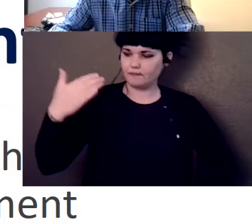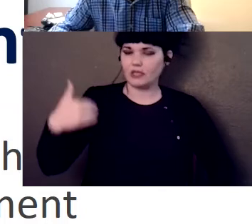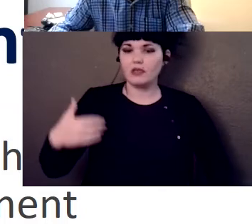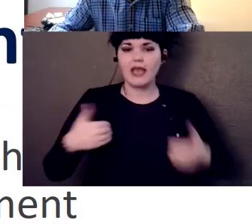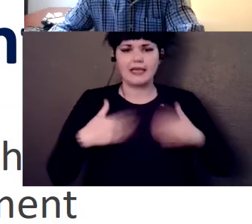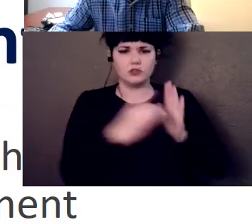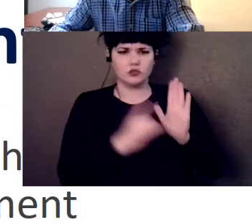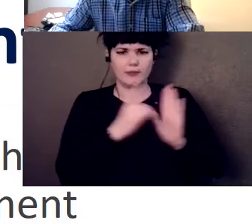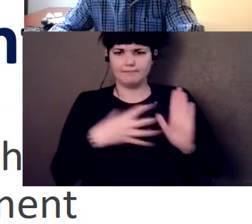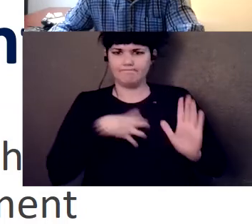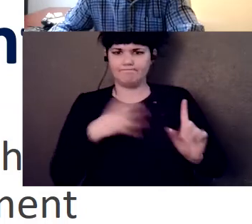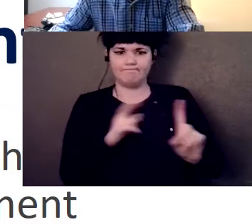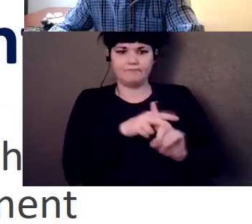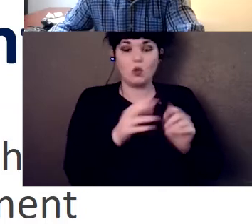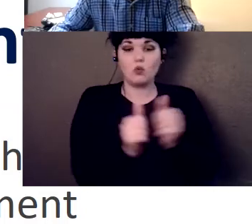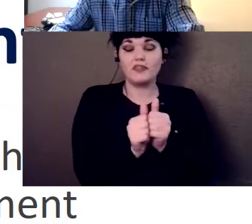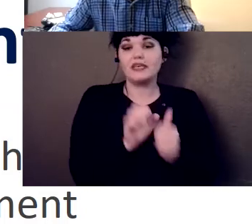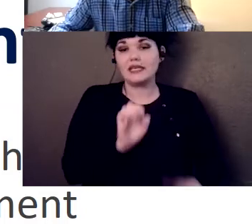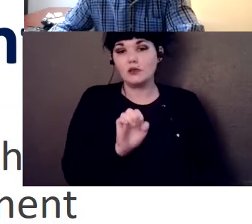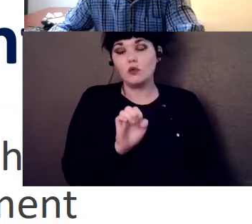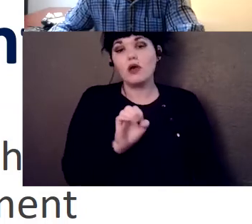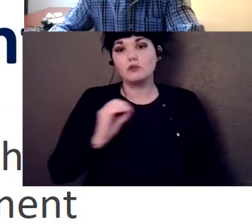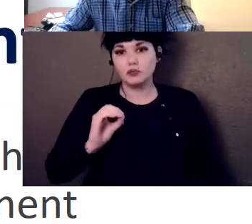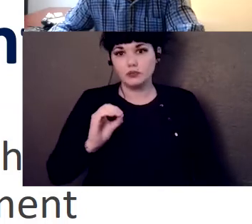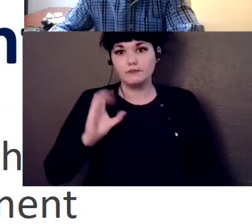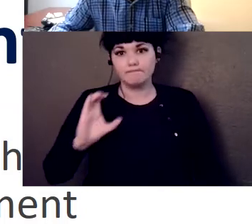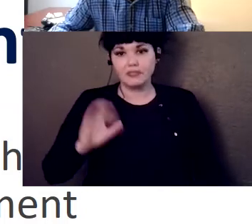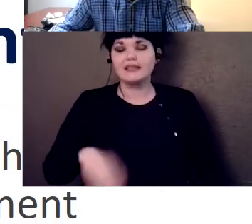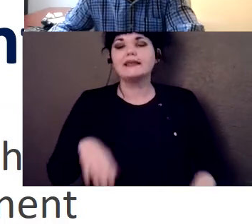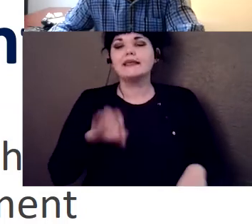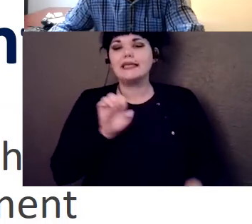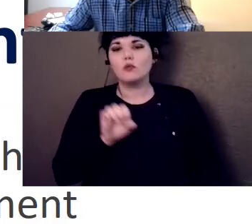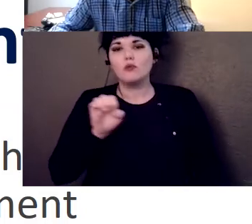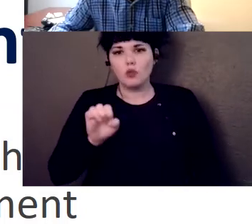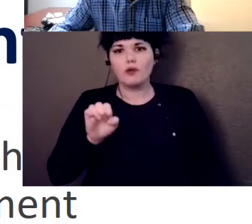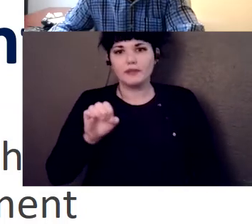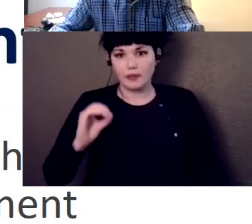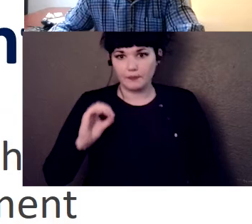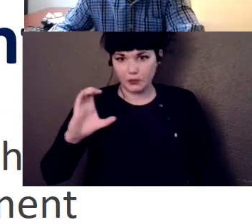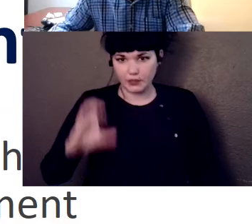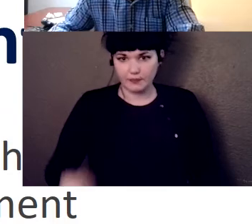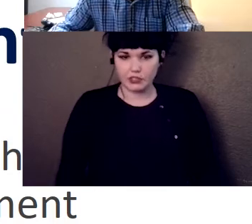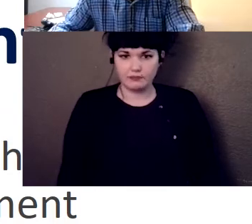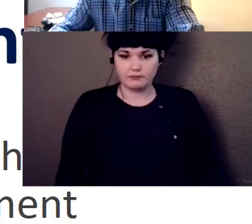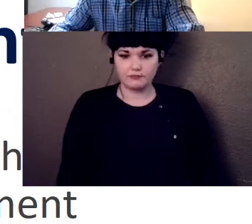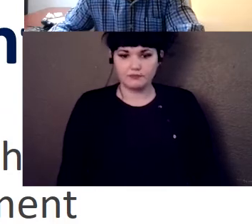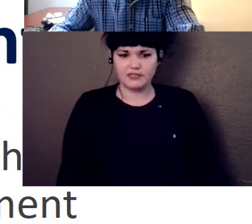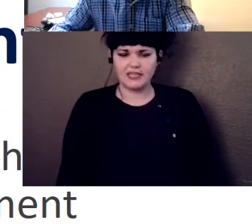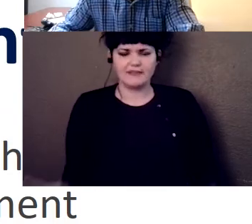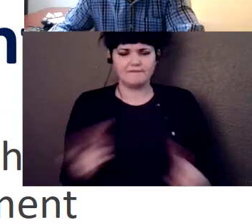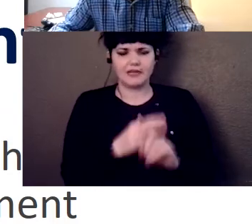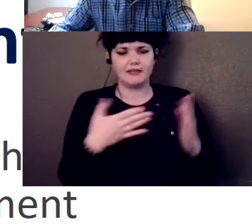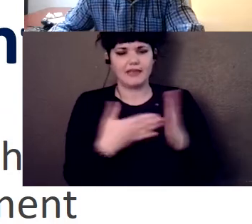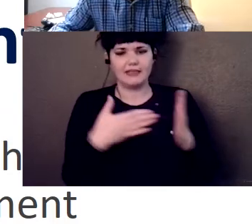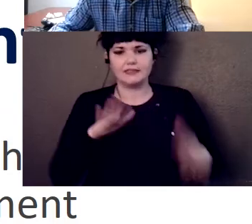complaint with the Equal Opportunity Commission, Equal Employment Opportunity Commission, EEOC, against his employer for failure to